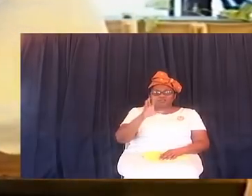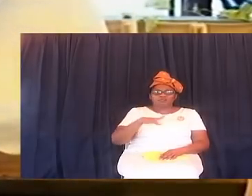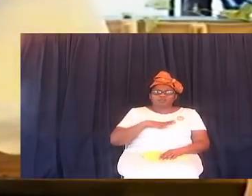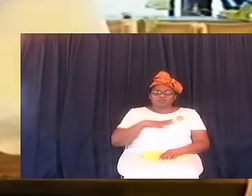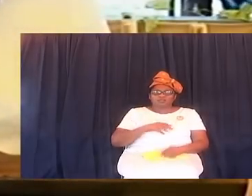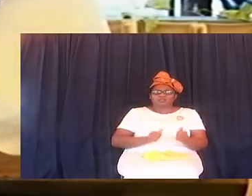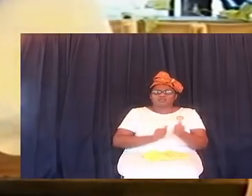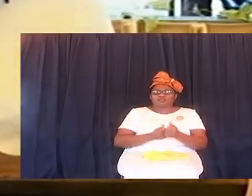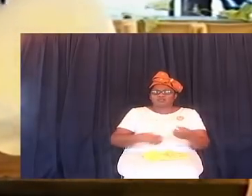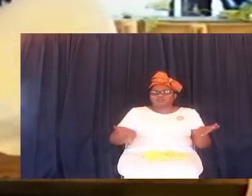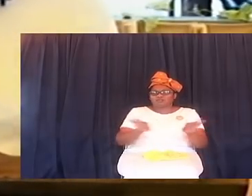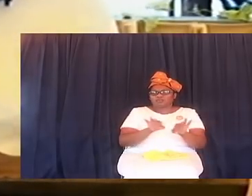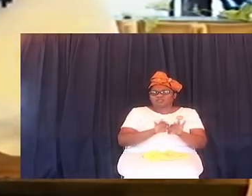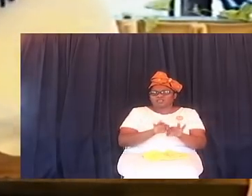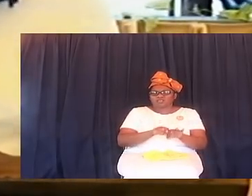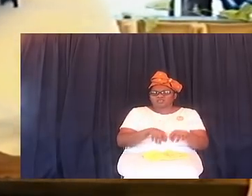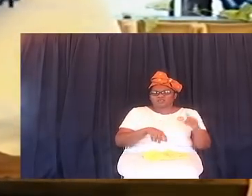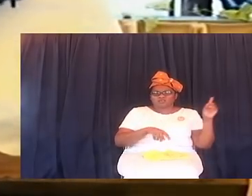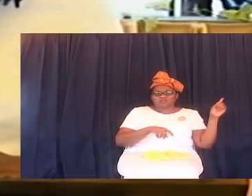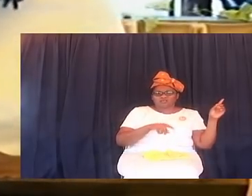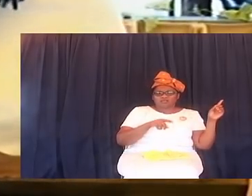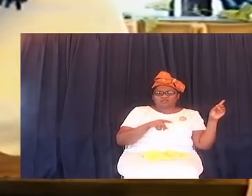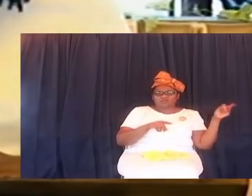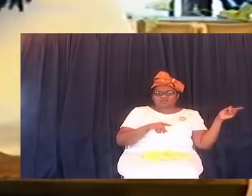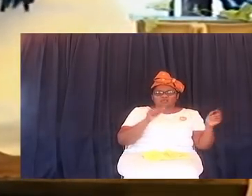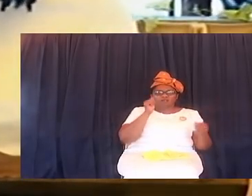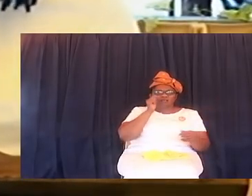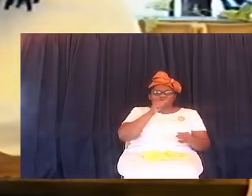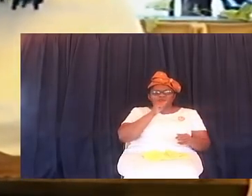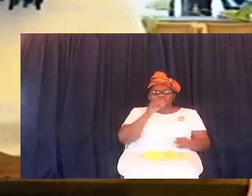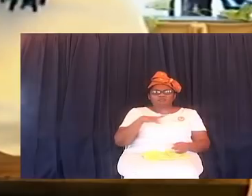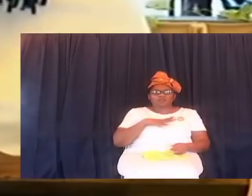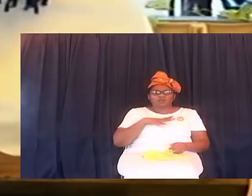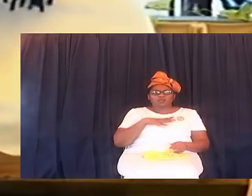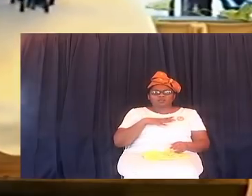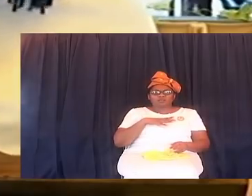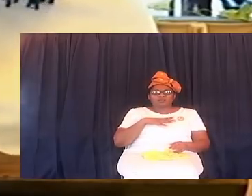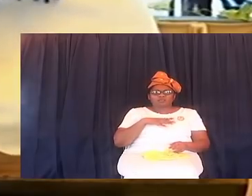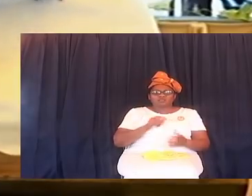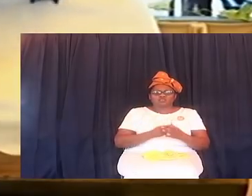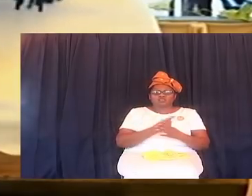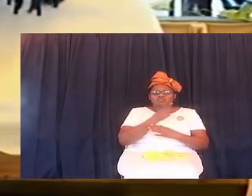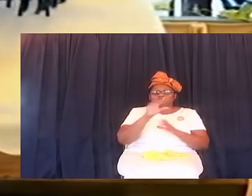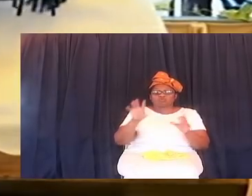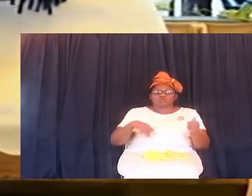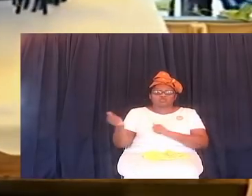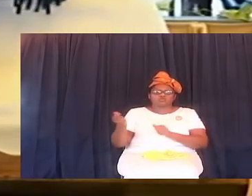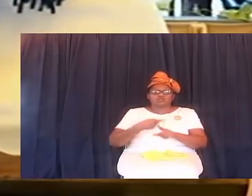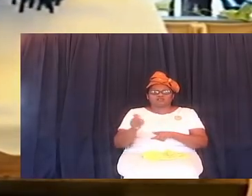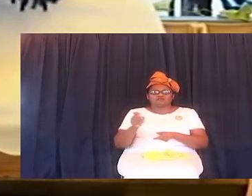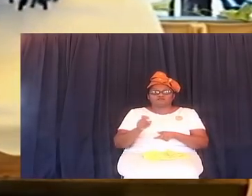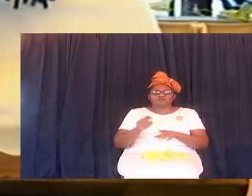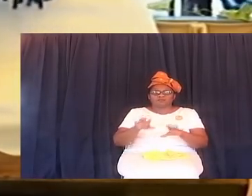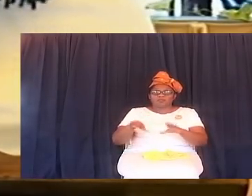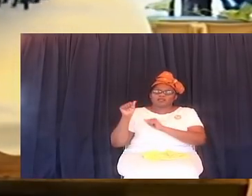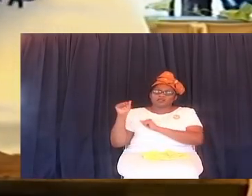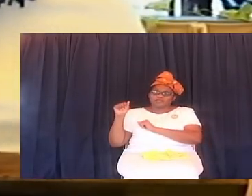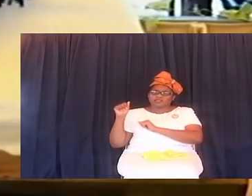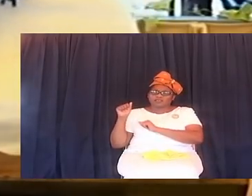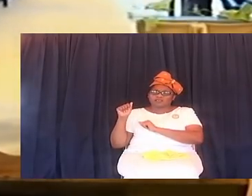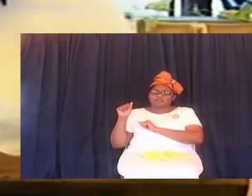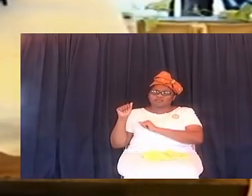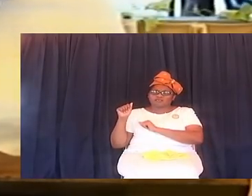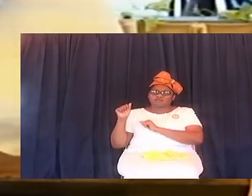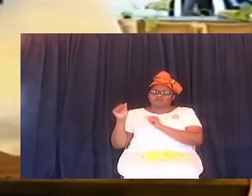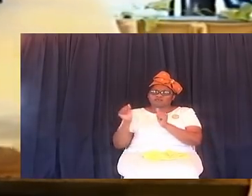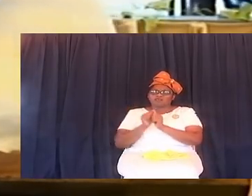Mom. The church is where she grew her strength from and that left her legacy with her family. Being with her